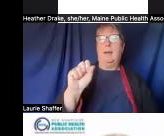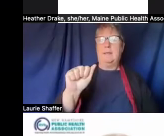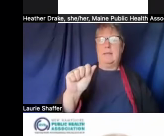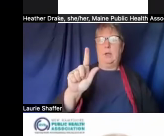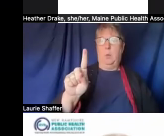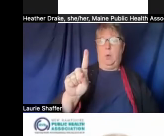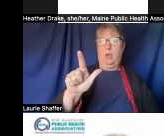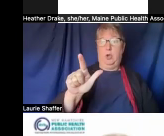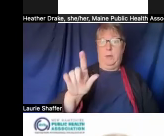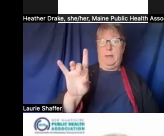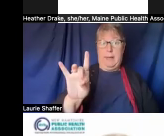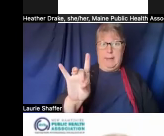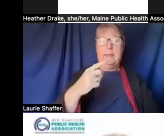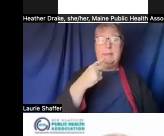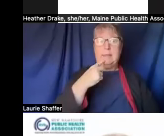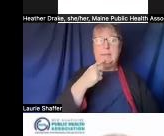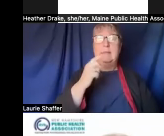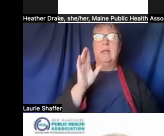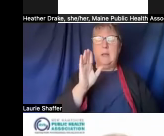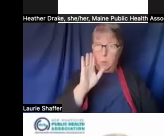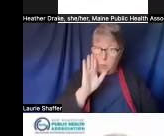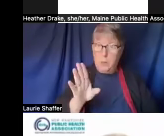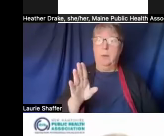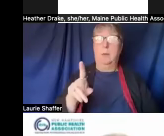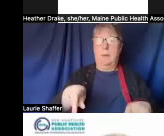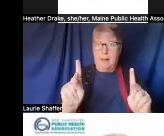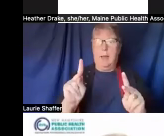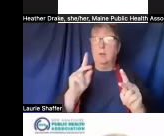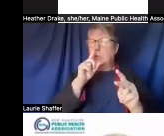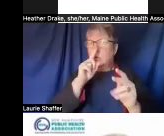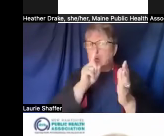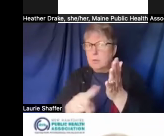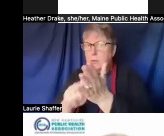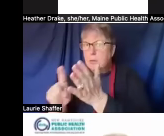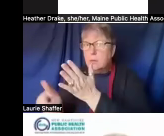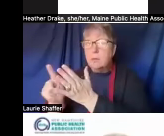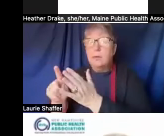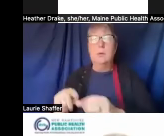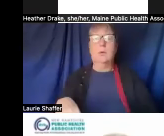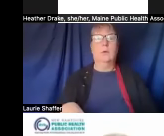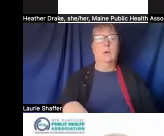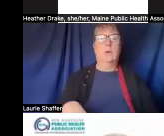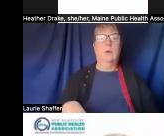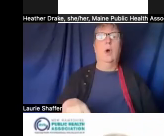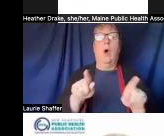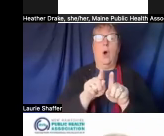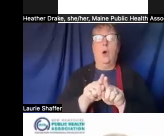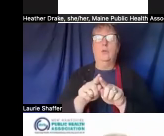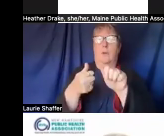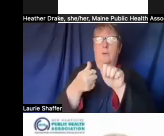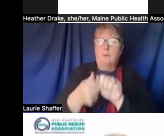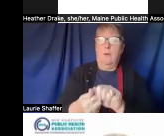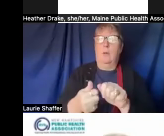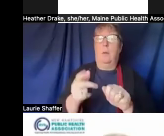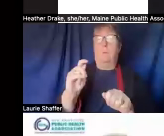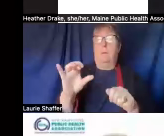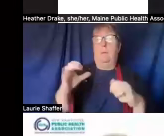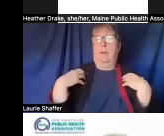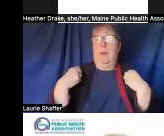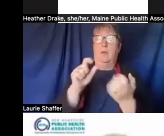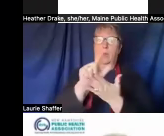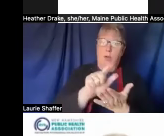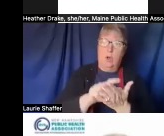they shall make sanitary investigations. They're also given ability to enforce public health laws and rules. RSA